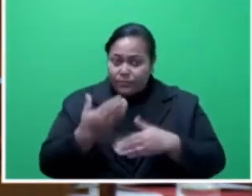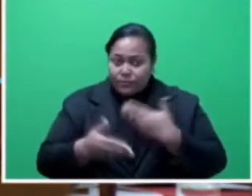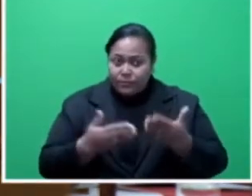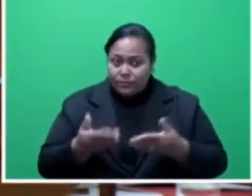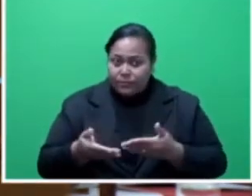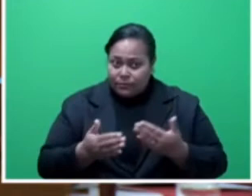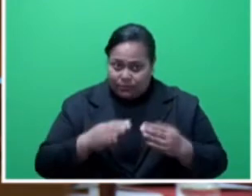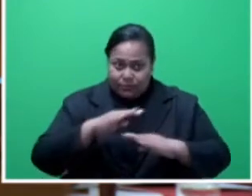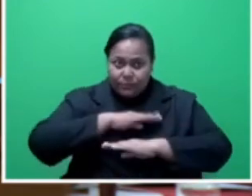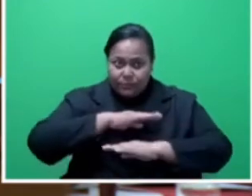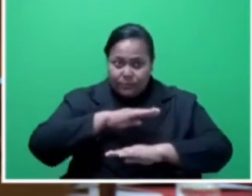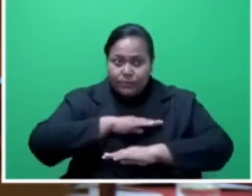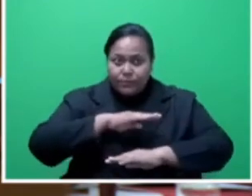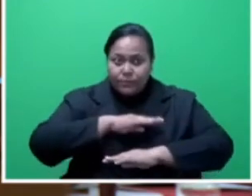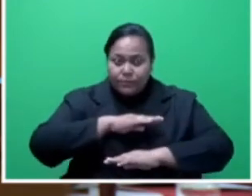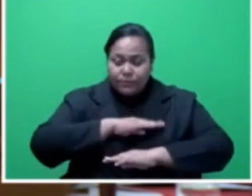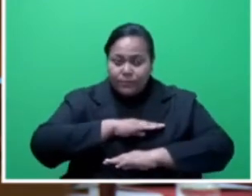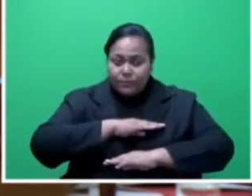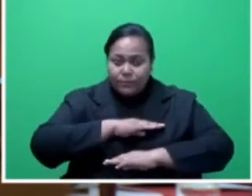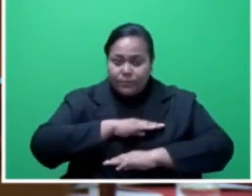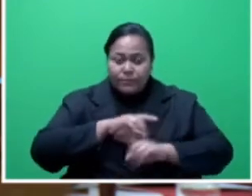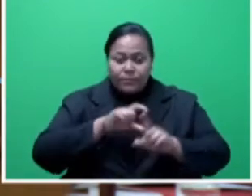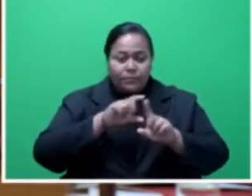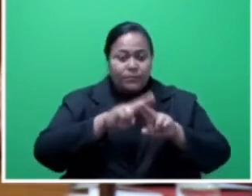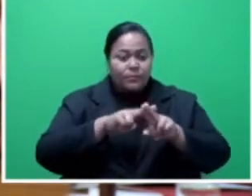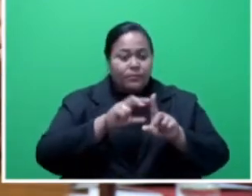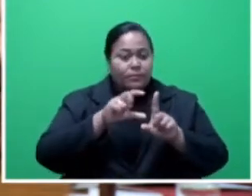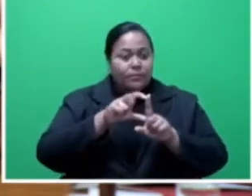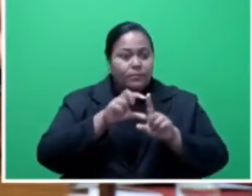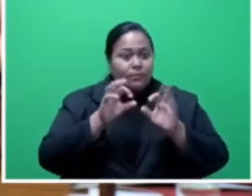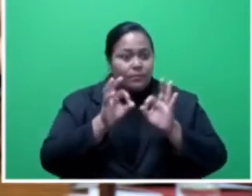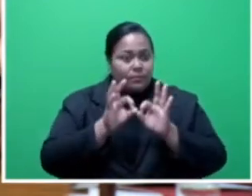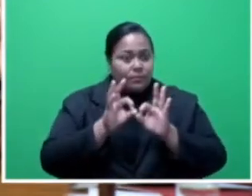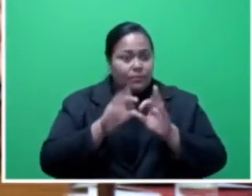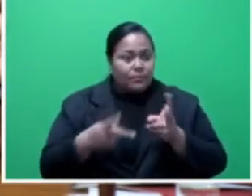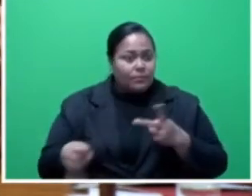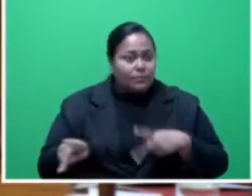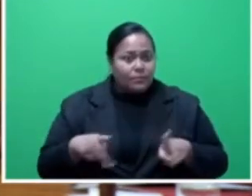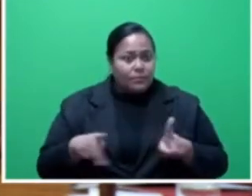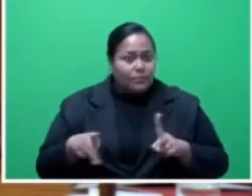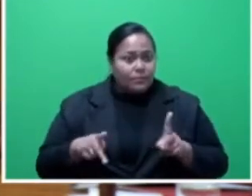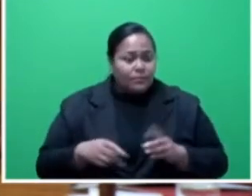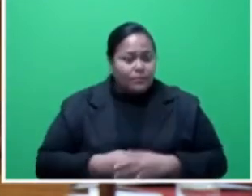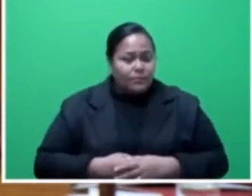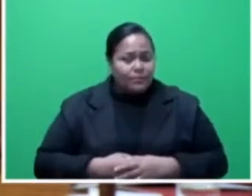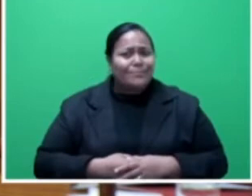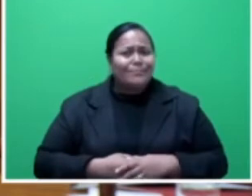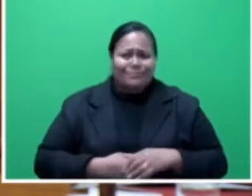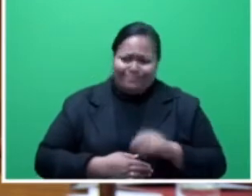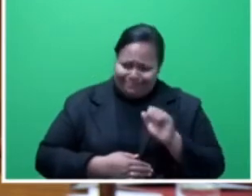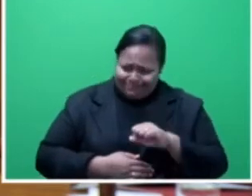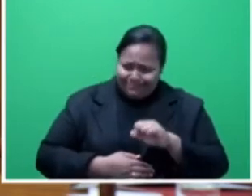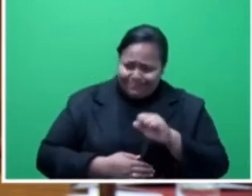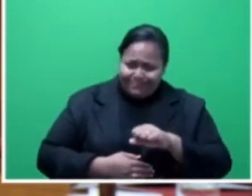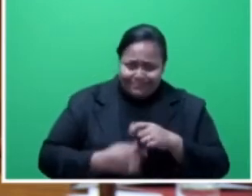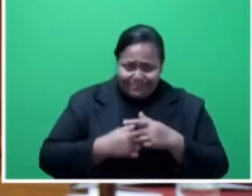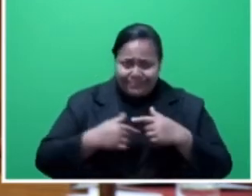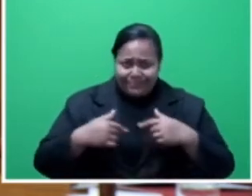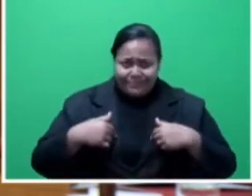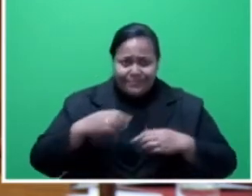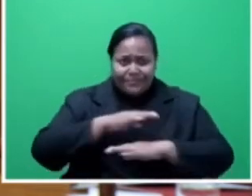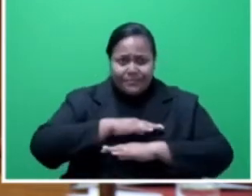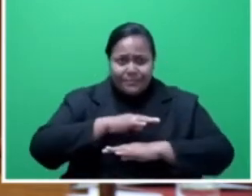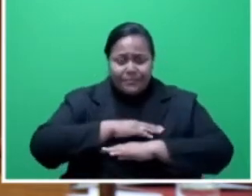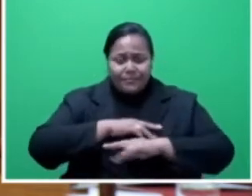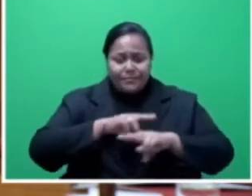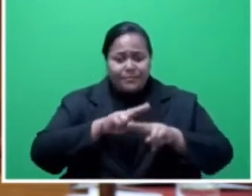overall performance of the Fiji Development Bank. Yes, that's right. We were satisfied with the overall performance